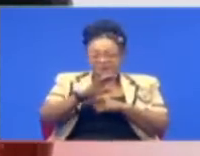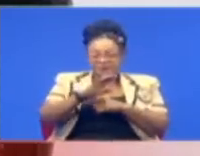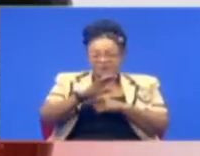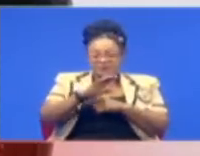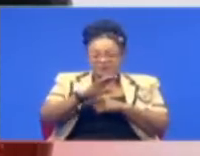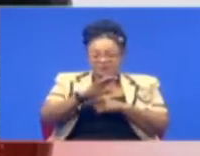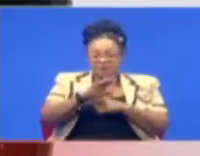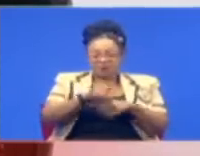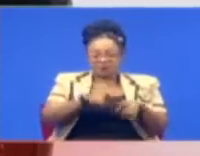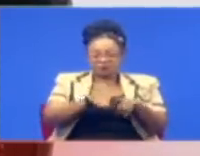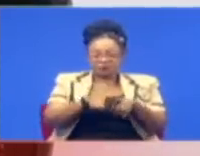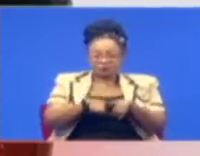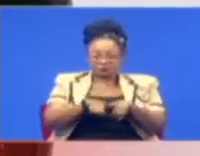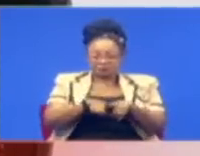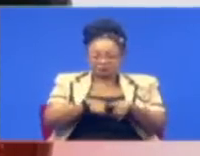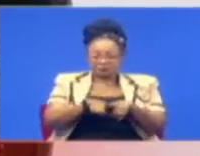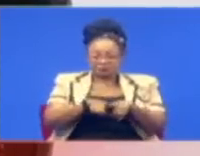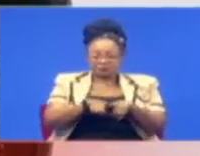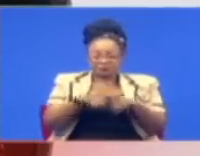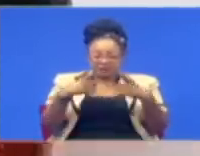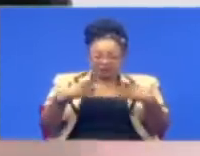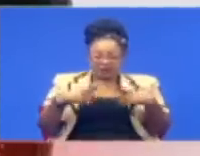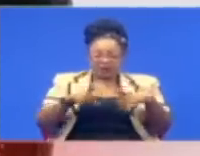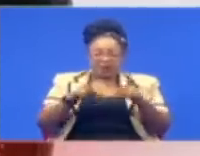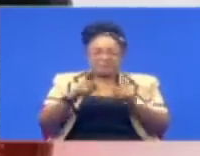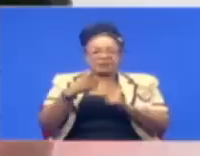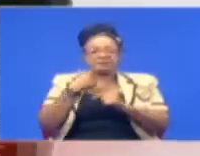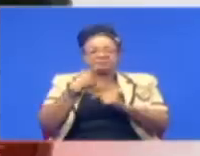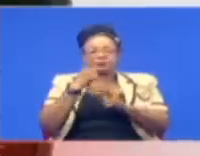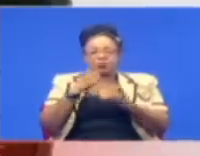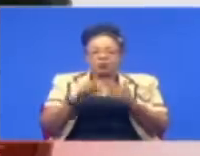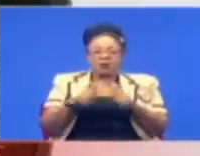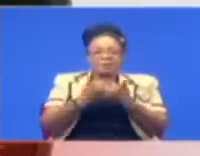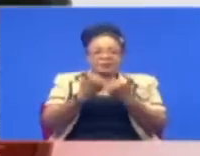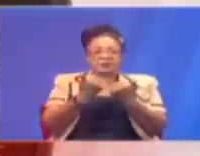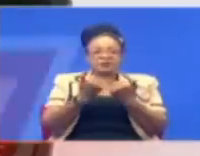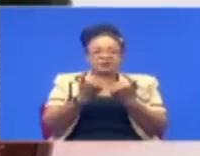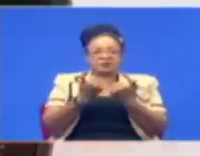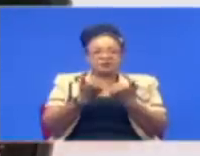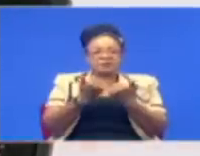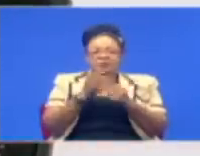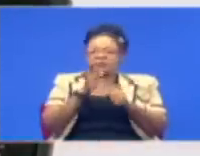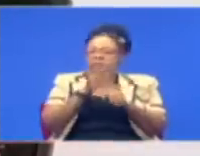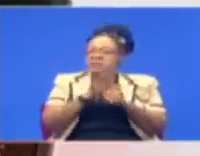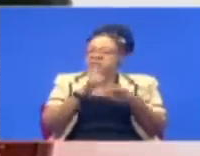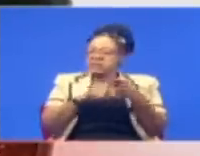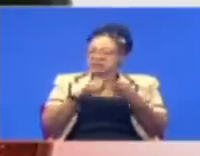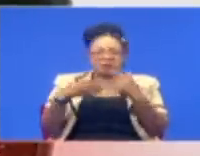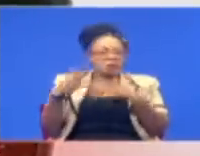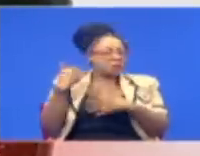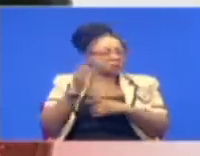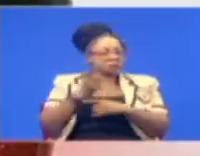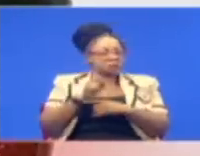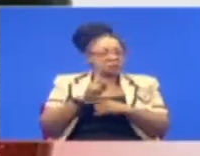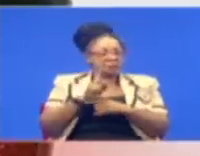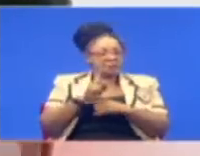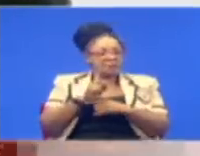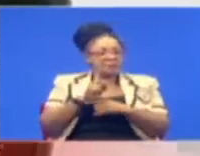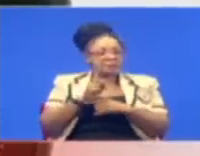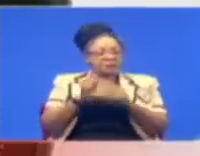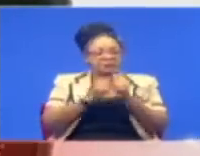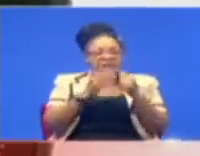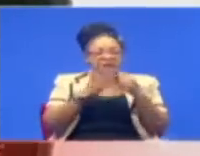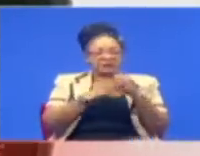Notwithstanding, let me go back to what happened not very many years ago, within our lifetime,